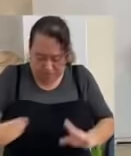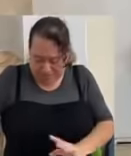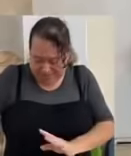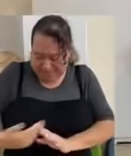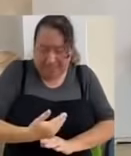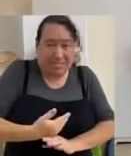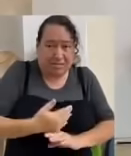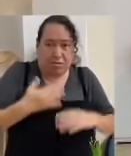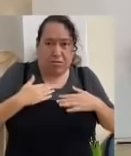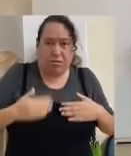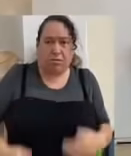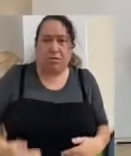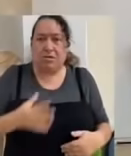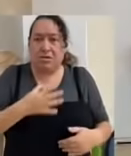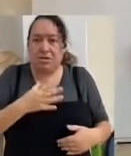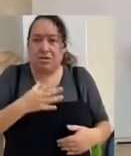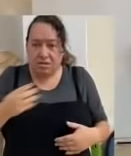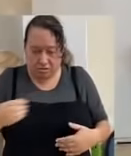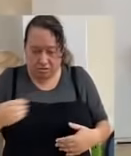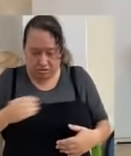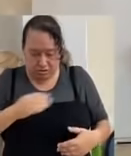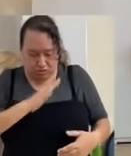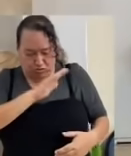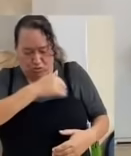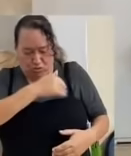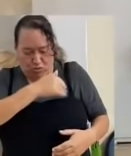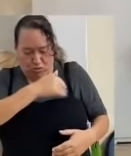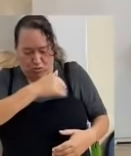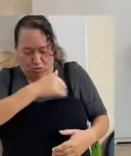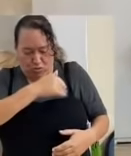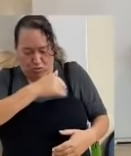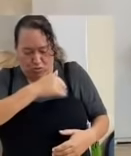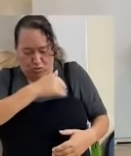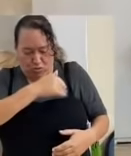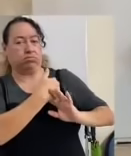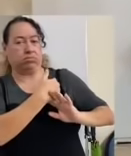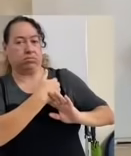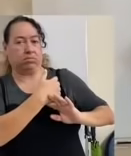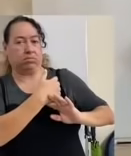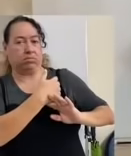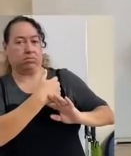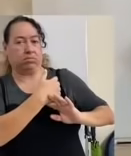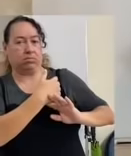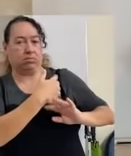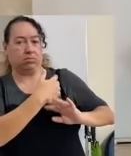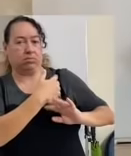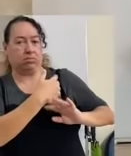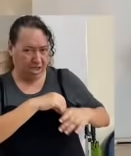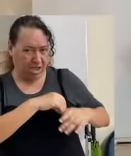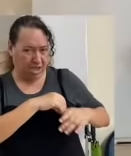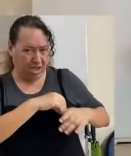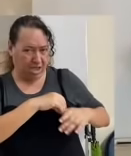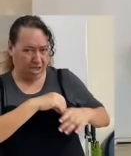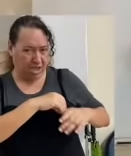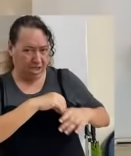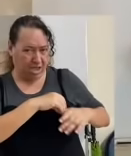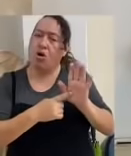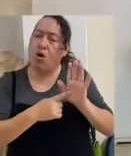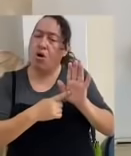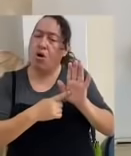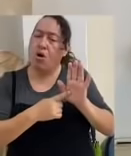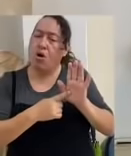It pierces, and this word should pierce your heart today, because the point of the word of God, you know, when the word